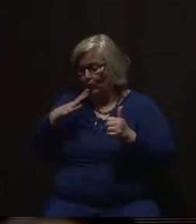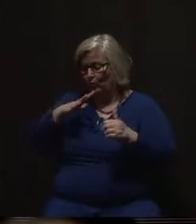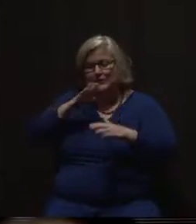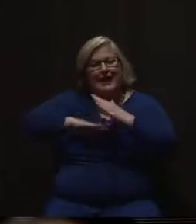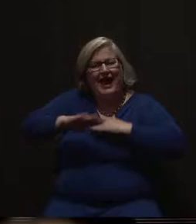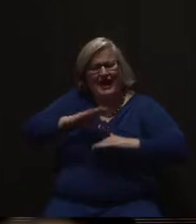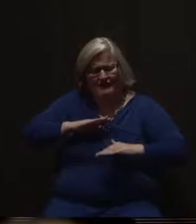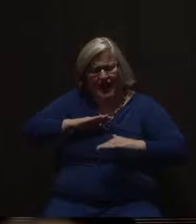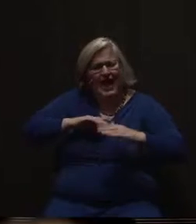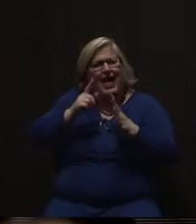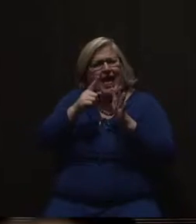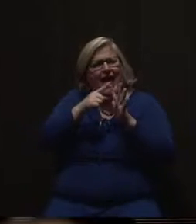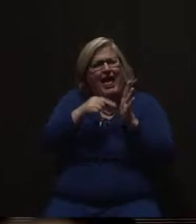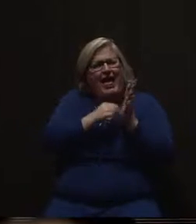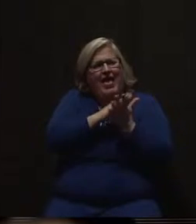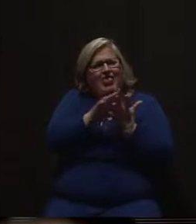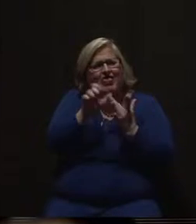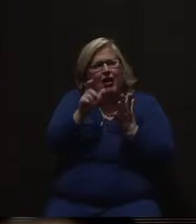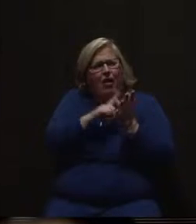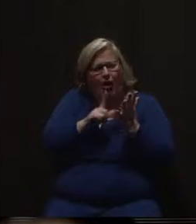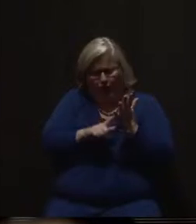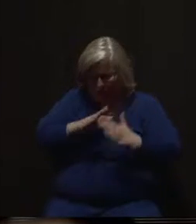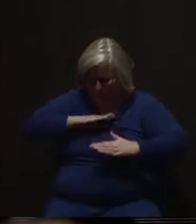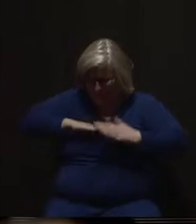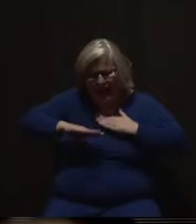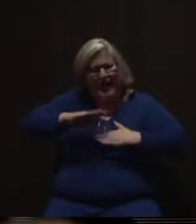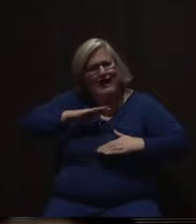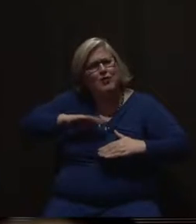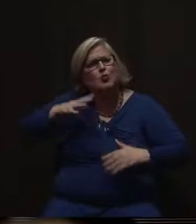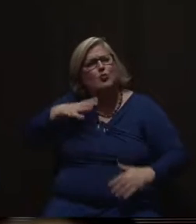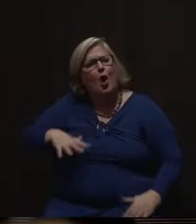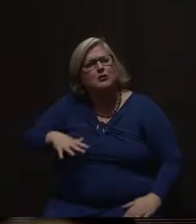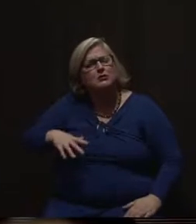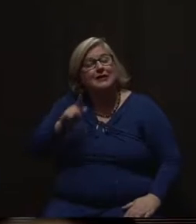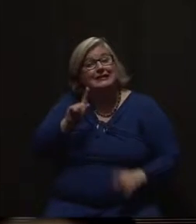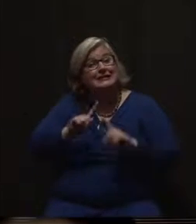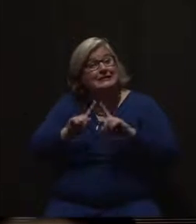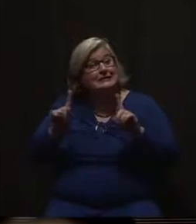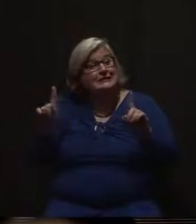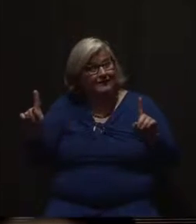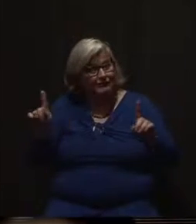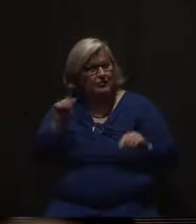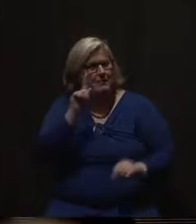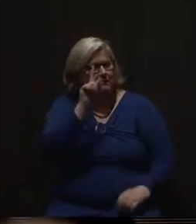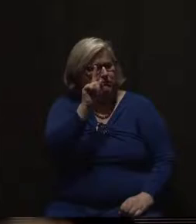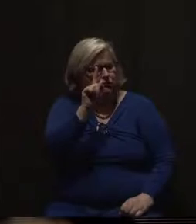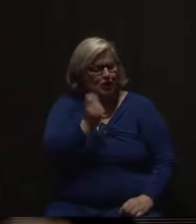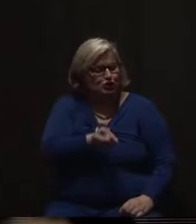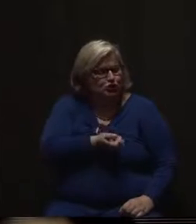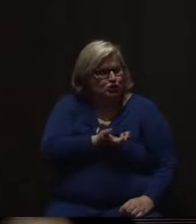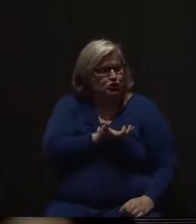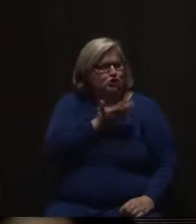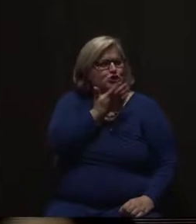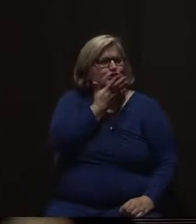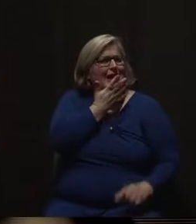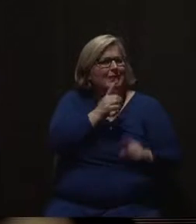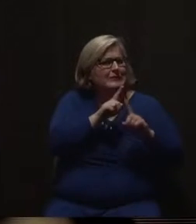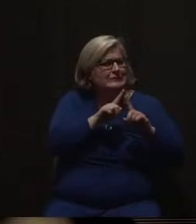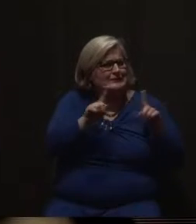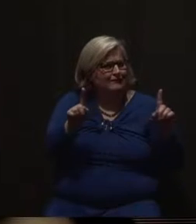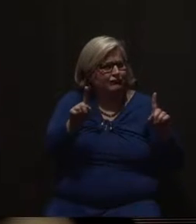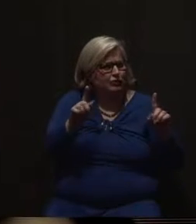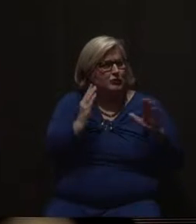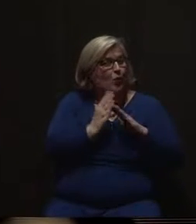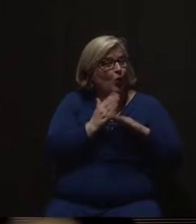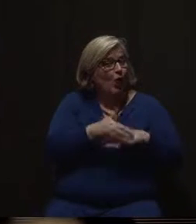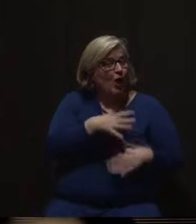So very often shame and to be a conscientious person is kind of confused with each other. But if you think,